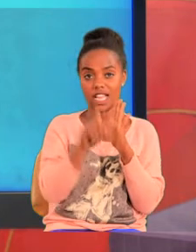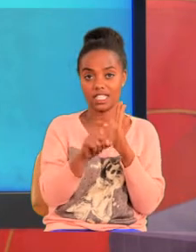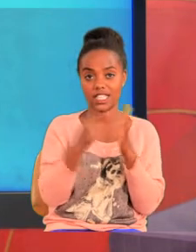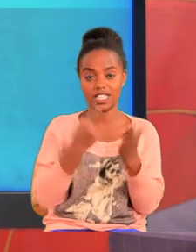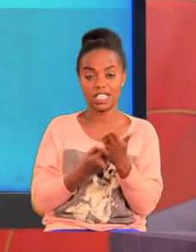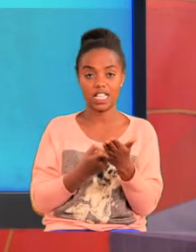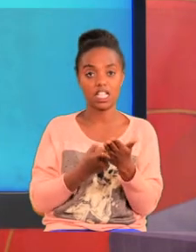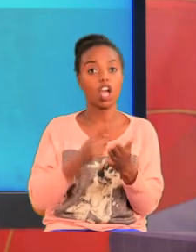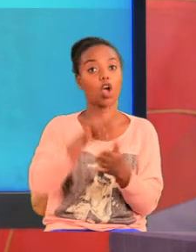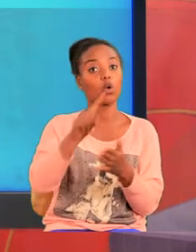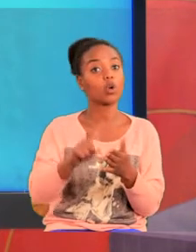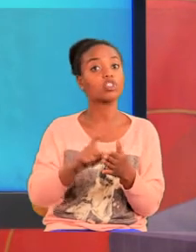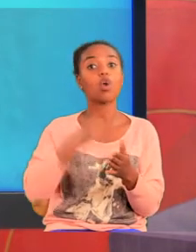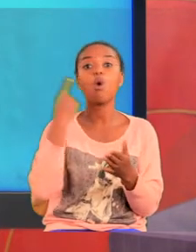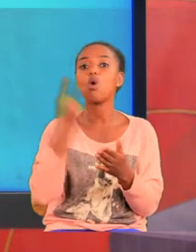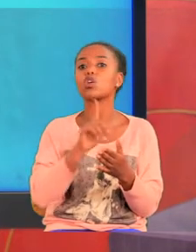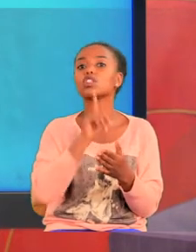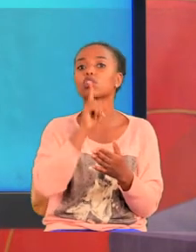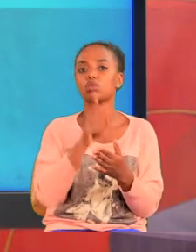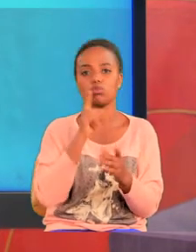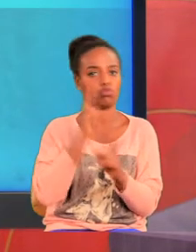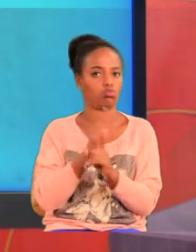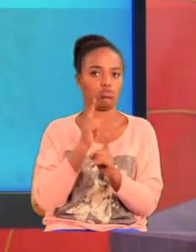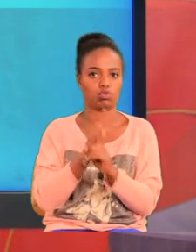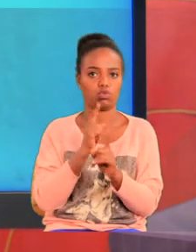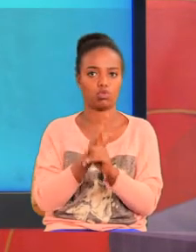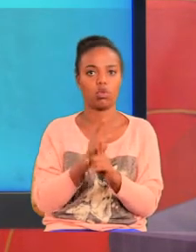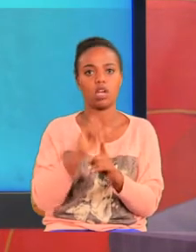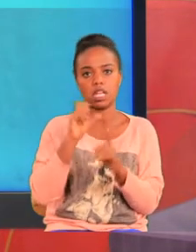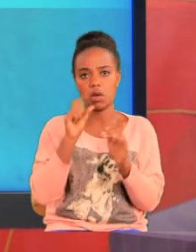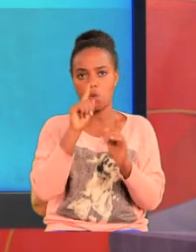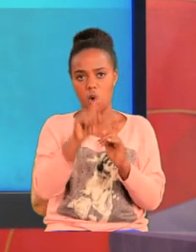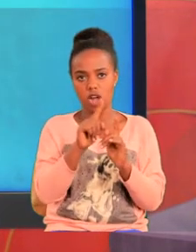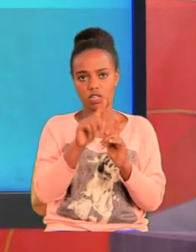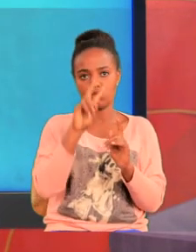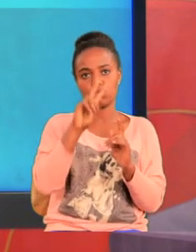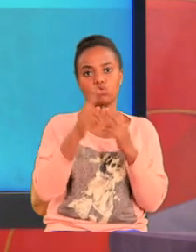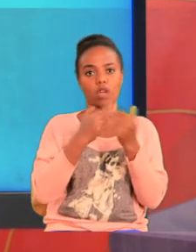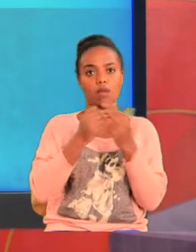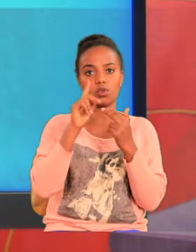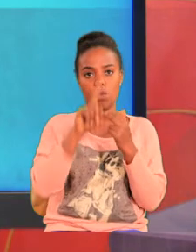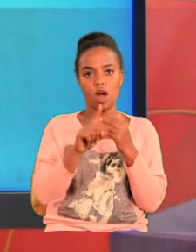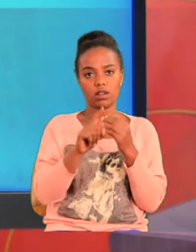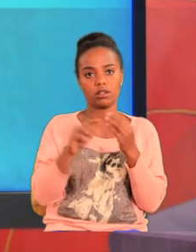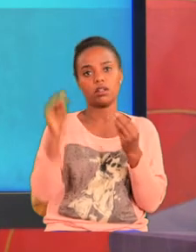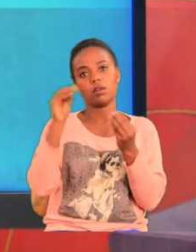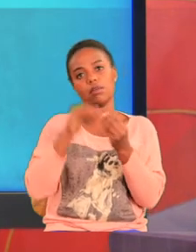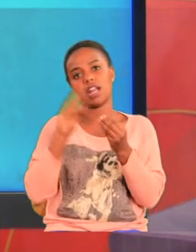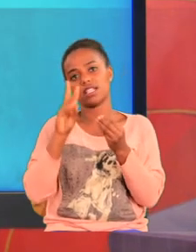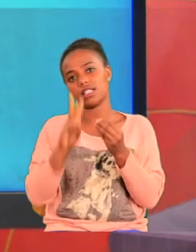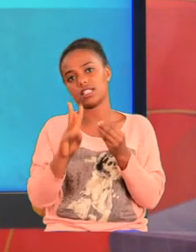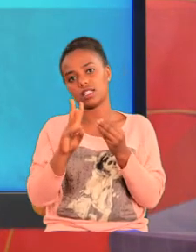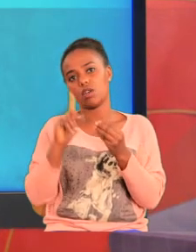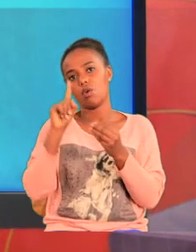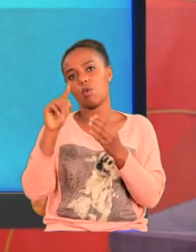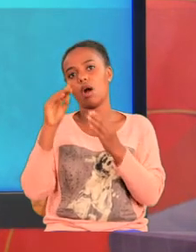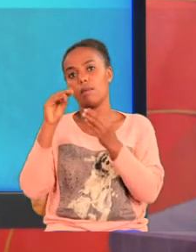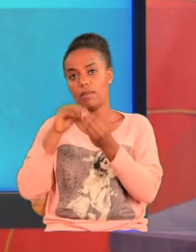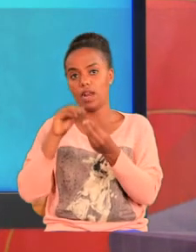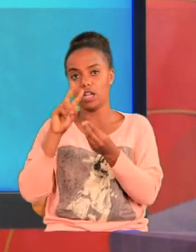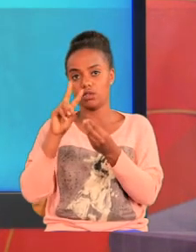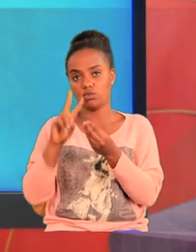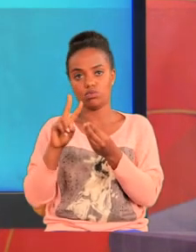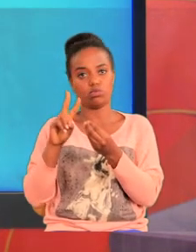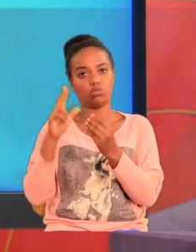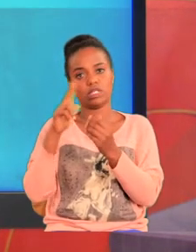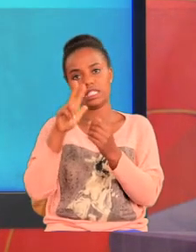is always true. Yes, it is true. You can take, for example, if you take 1, 2 times 1 plus 4 is 6, 1 plus 2 is 3, times